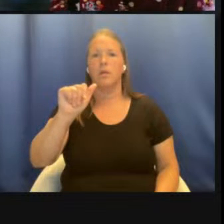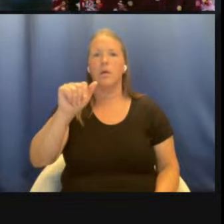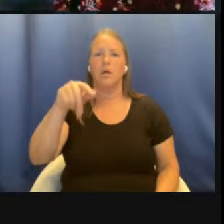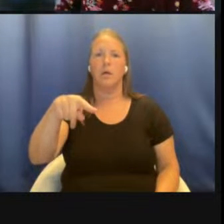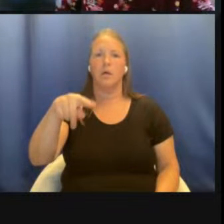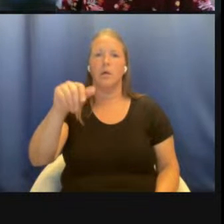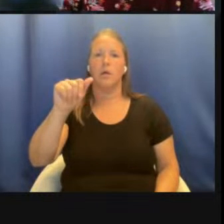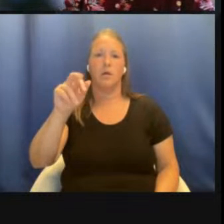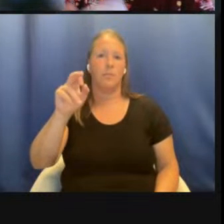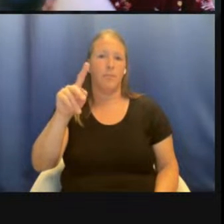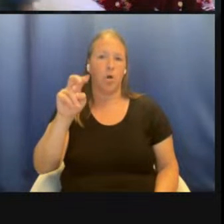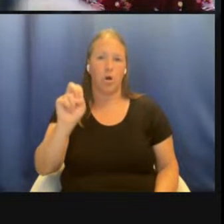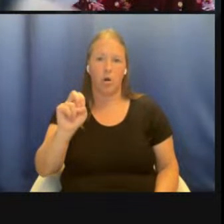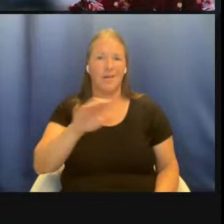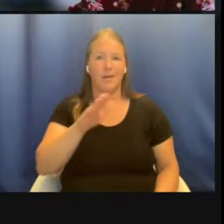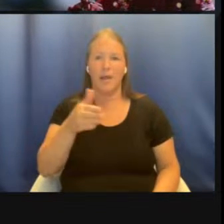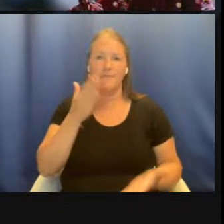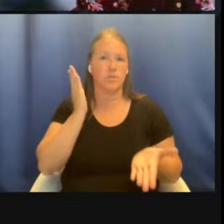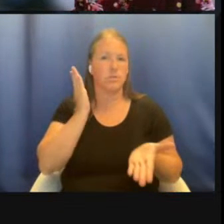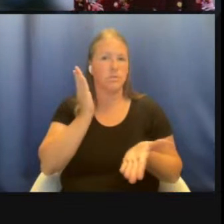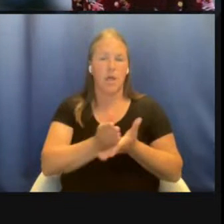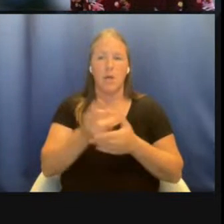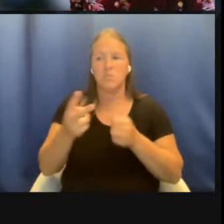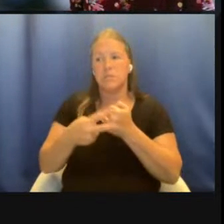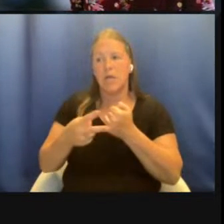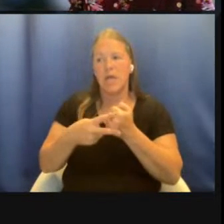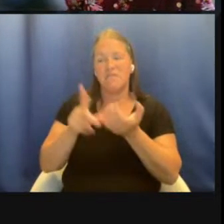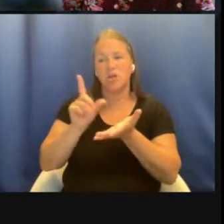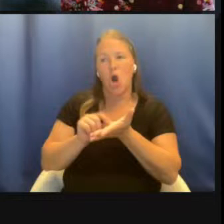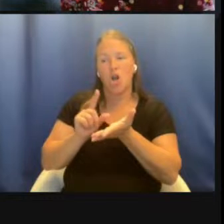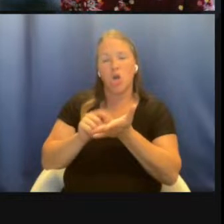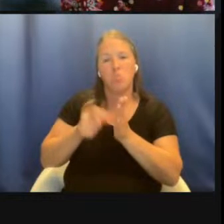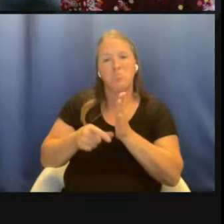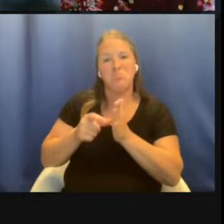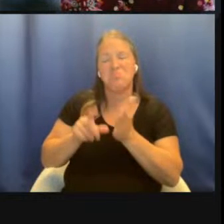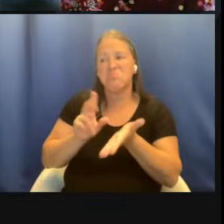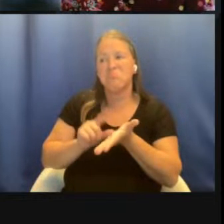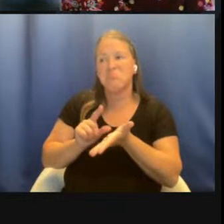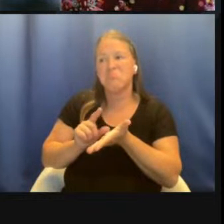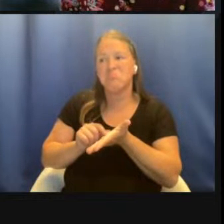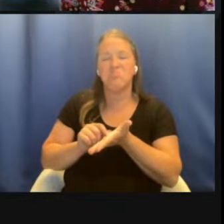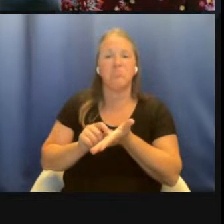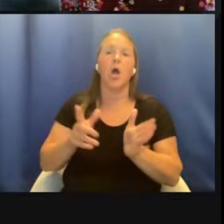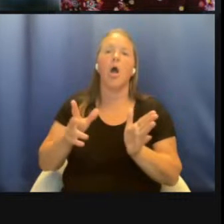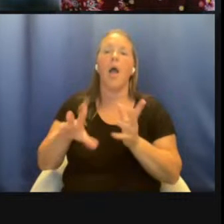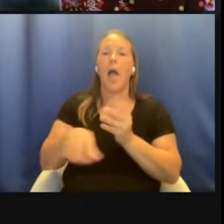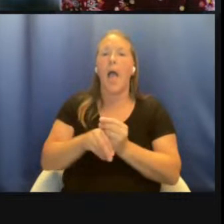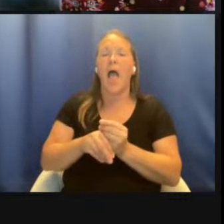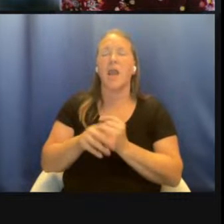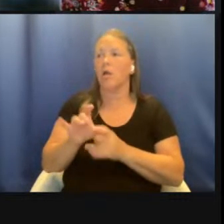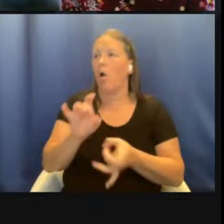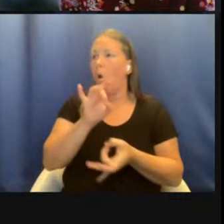in the newspapers about them, annotating them with hideous remarks about him. So her